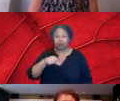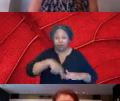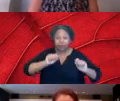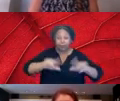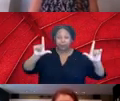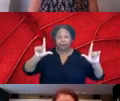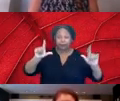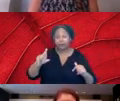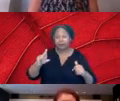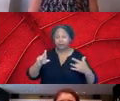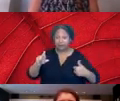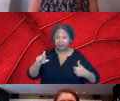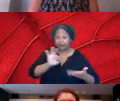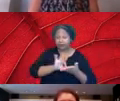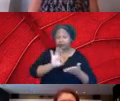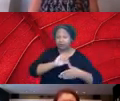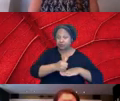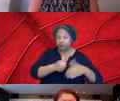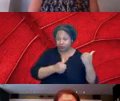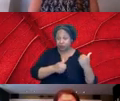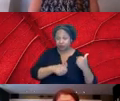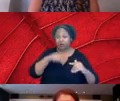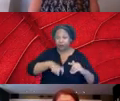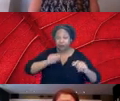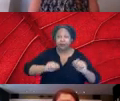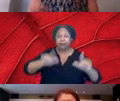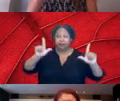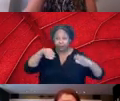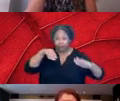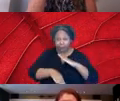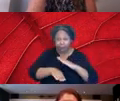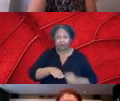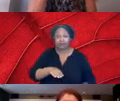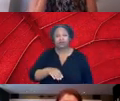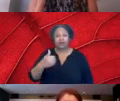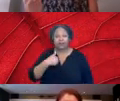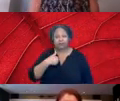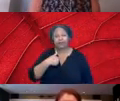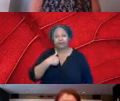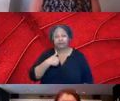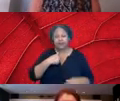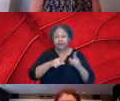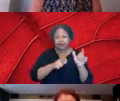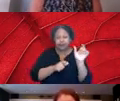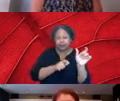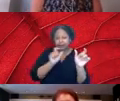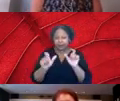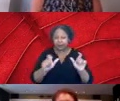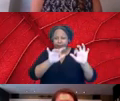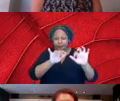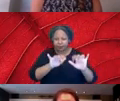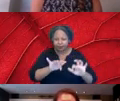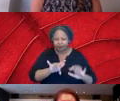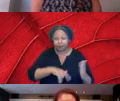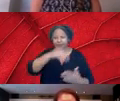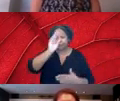your existing account. Once you're in the portal, there are a series of fields that need filling out.